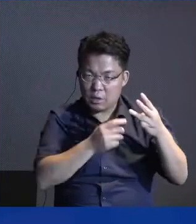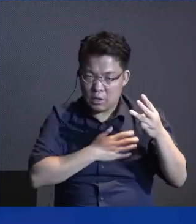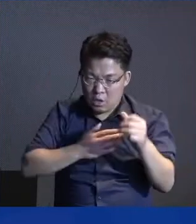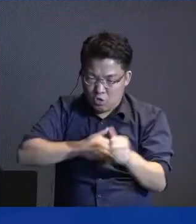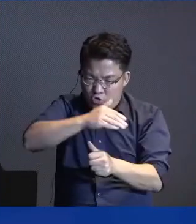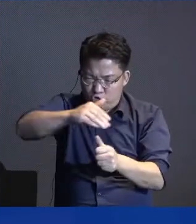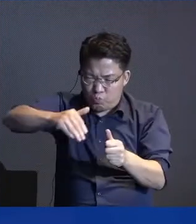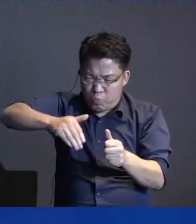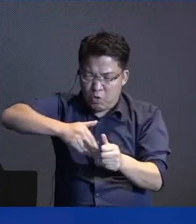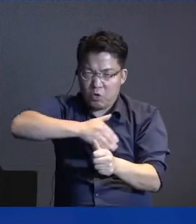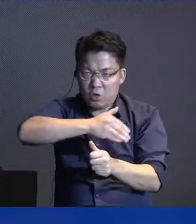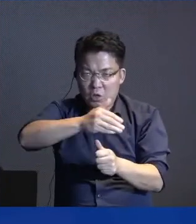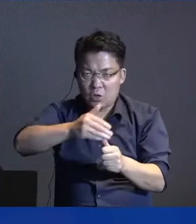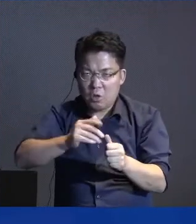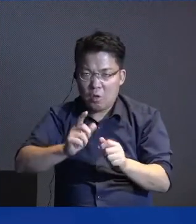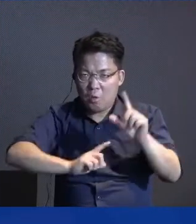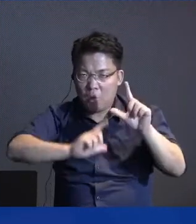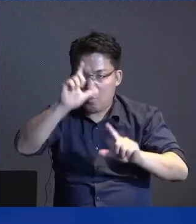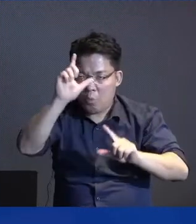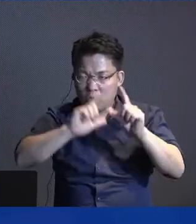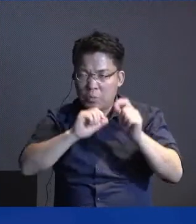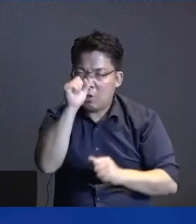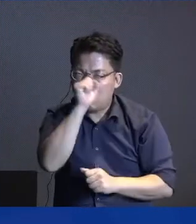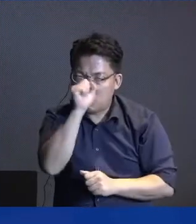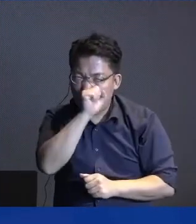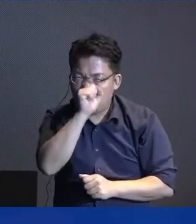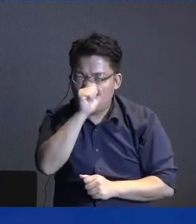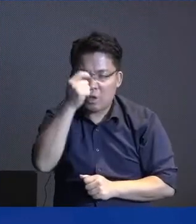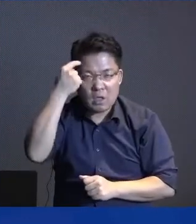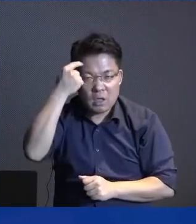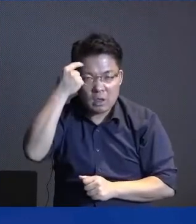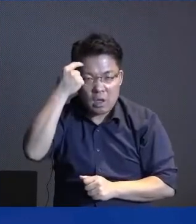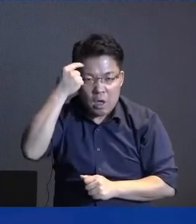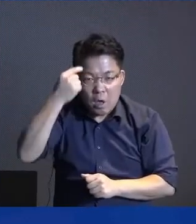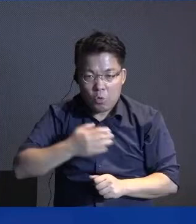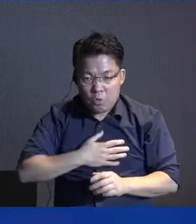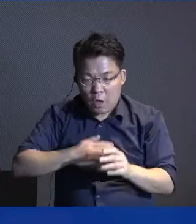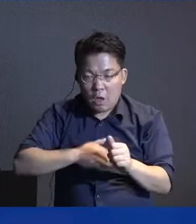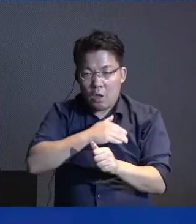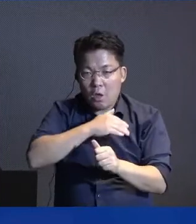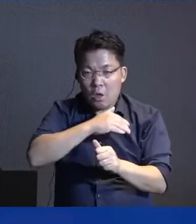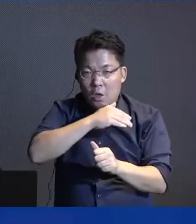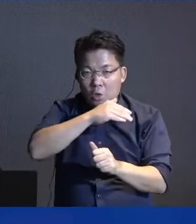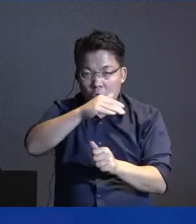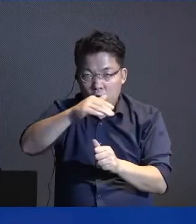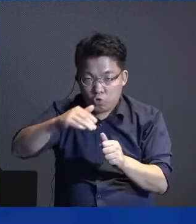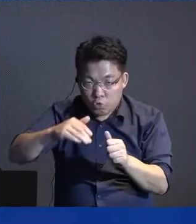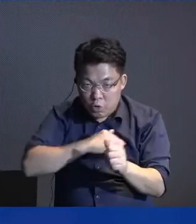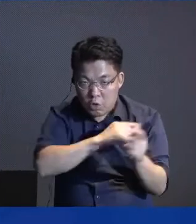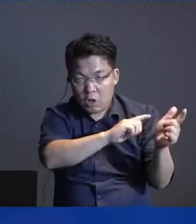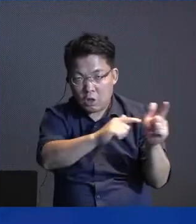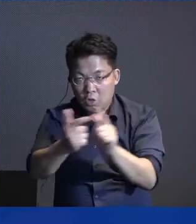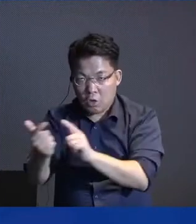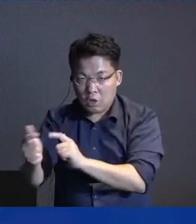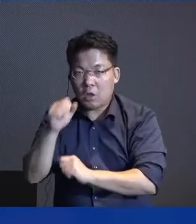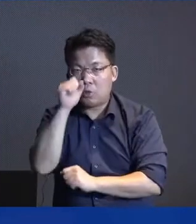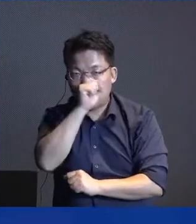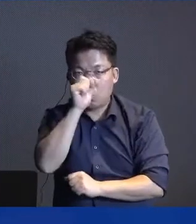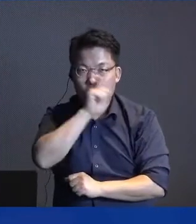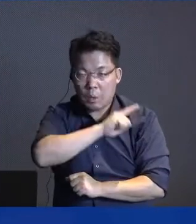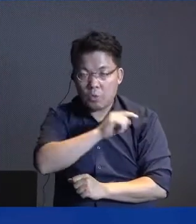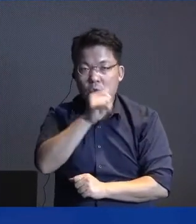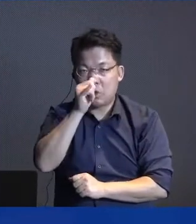that it has to be a persistent feeling, but I need to be felt listened to. I need to feel somewhere